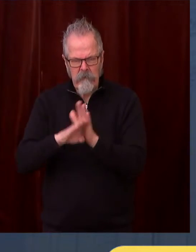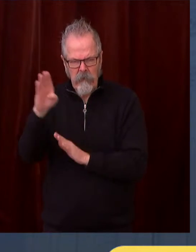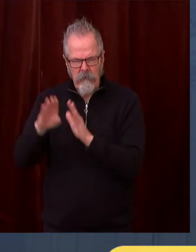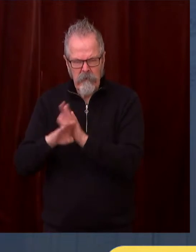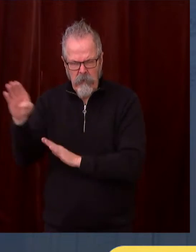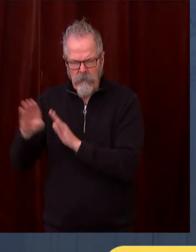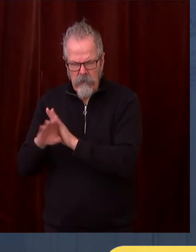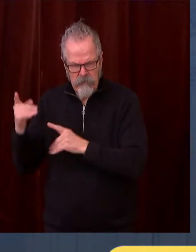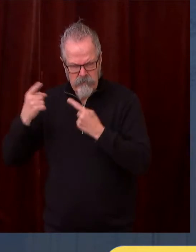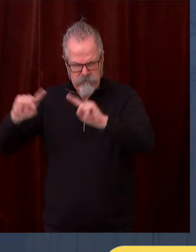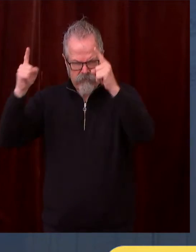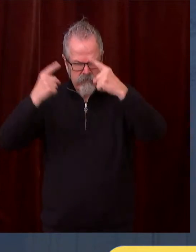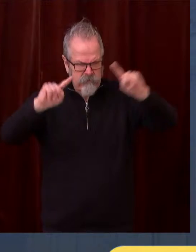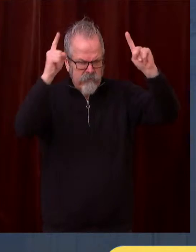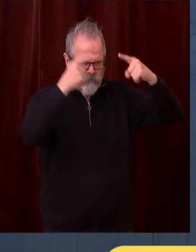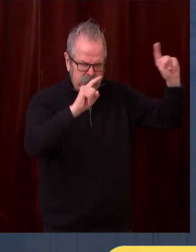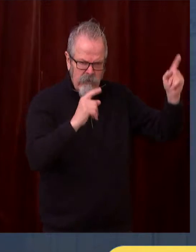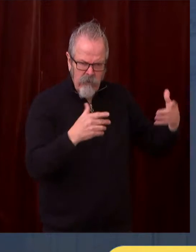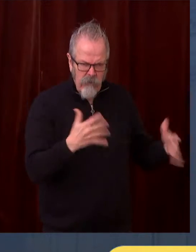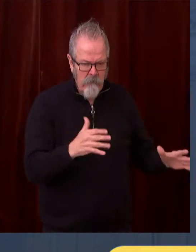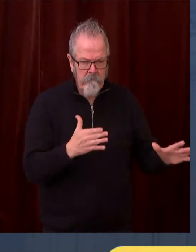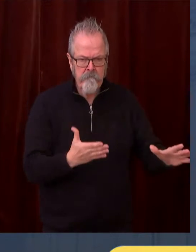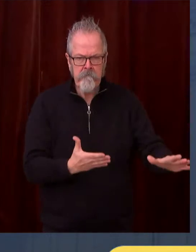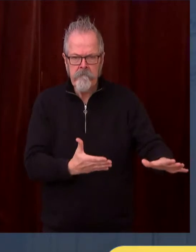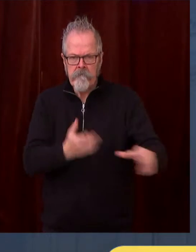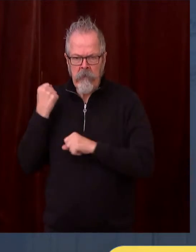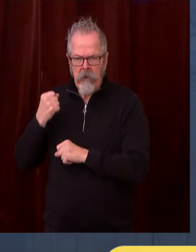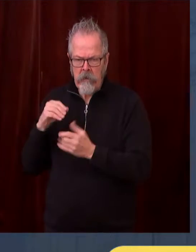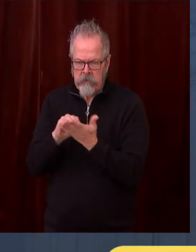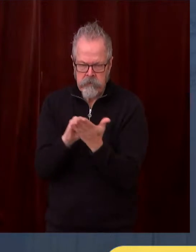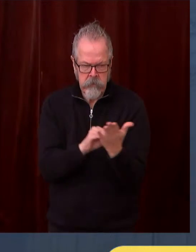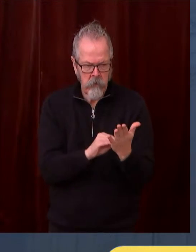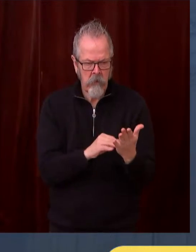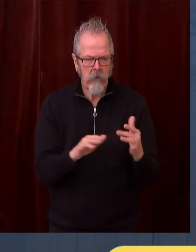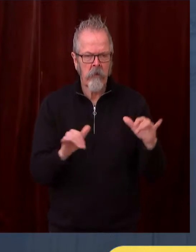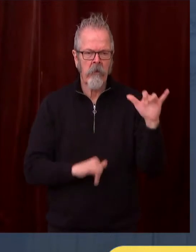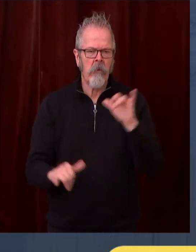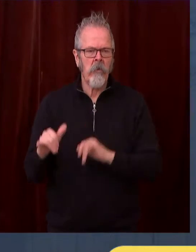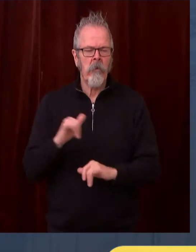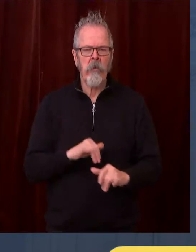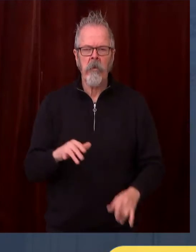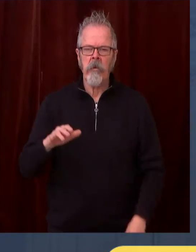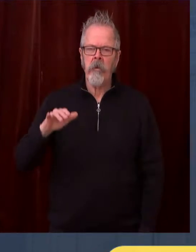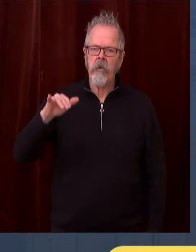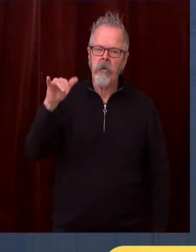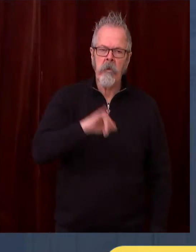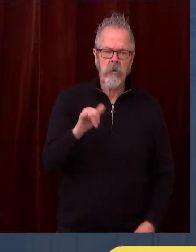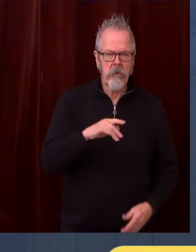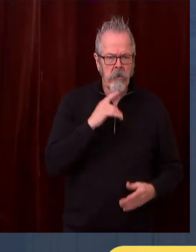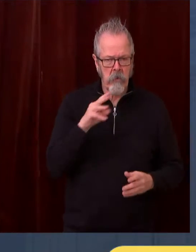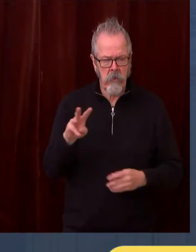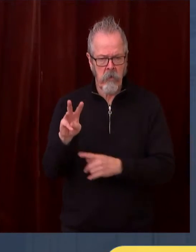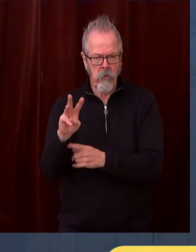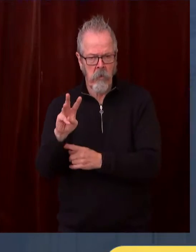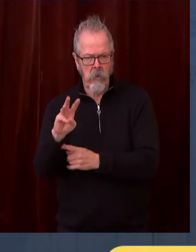CDC, multiple committees, and now our own committee. Look, you got to understand, I've been as